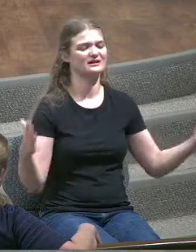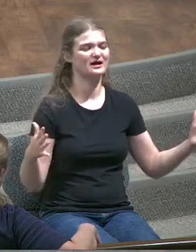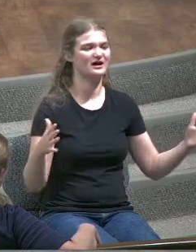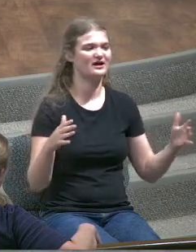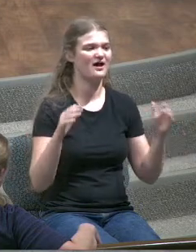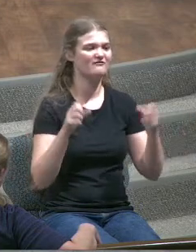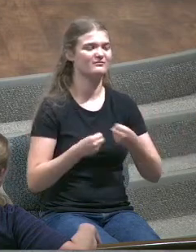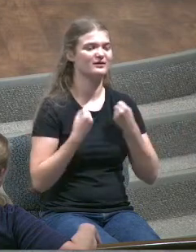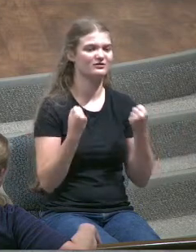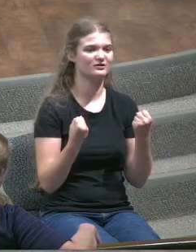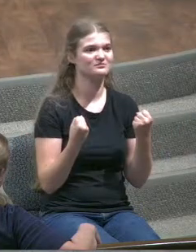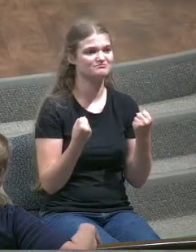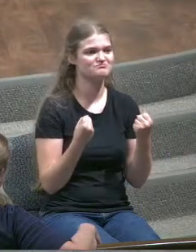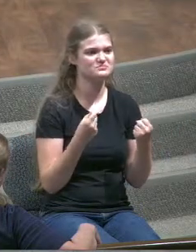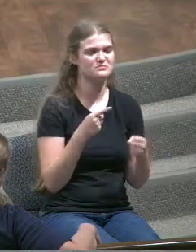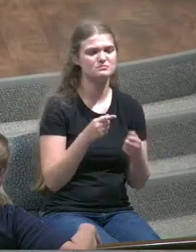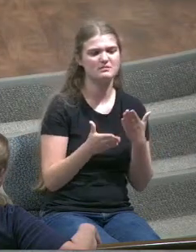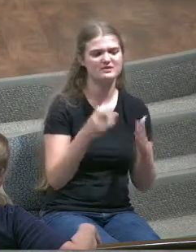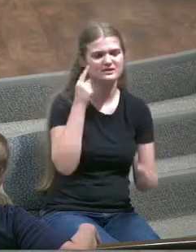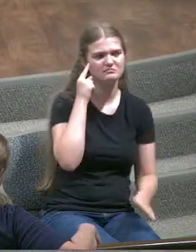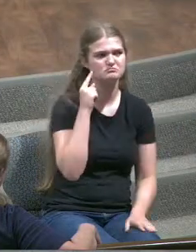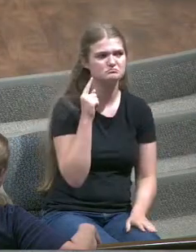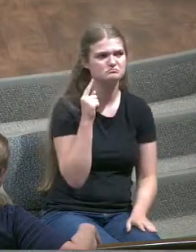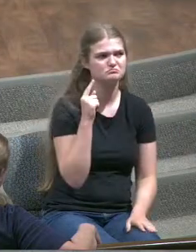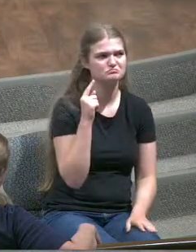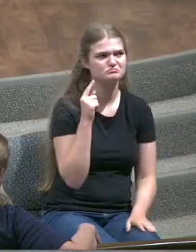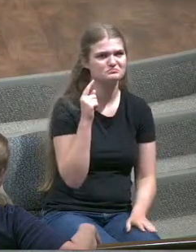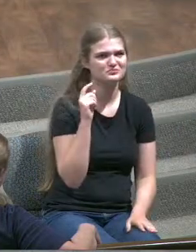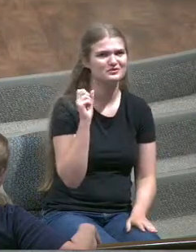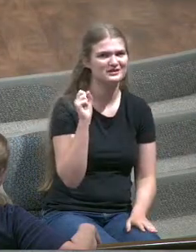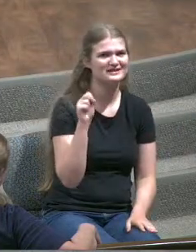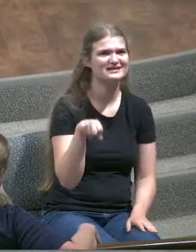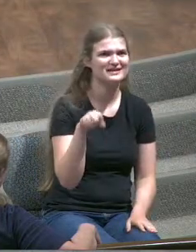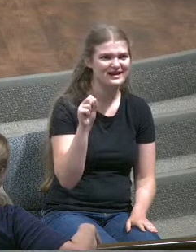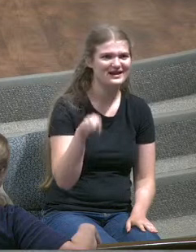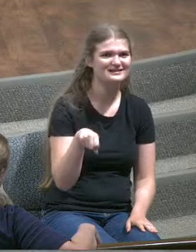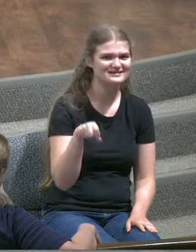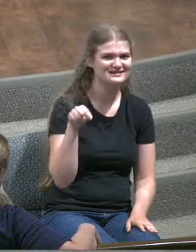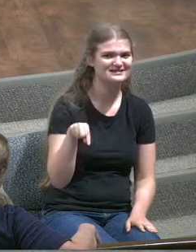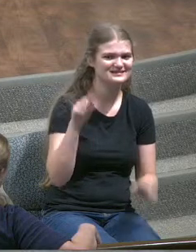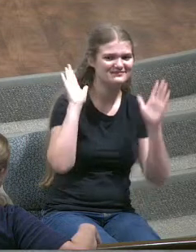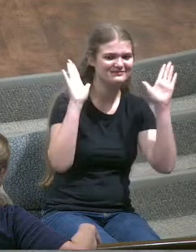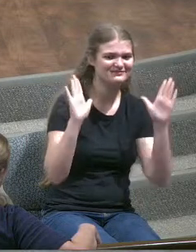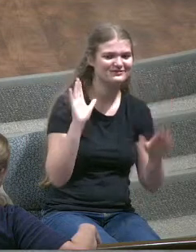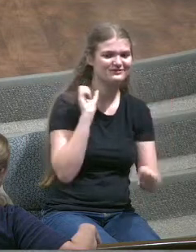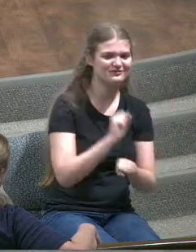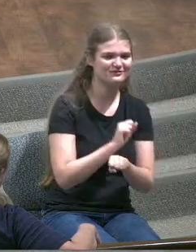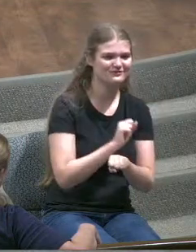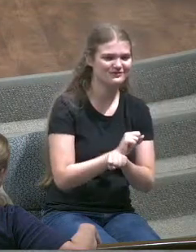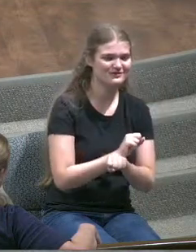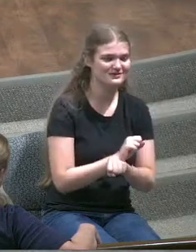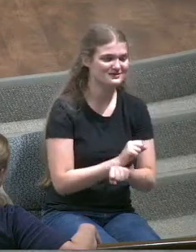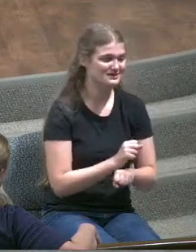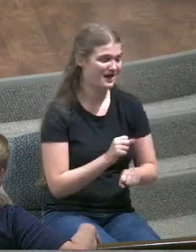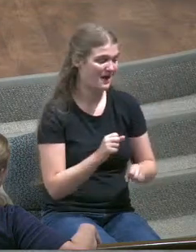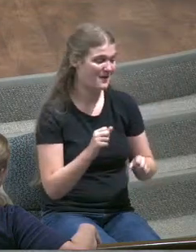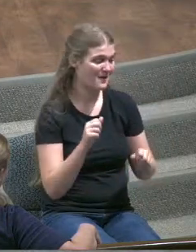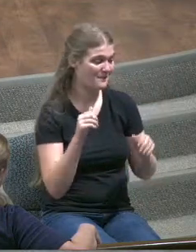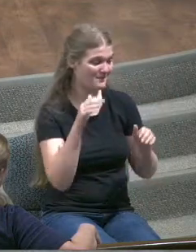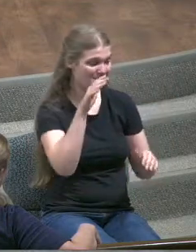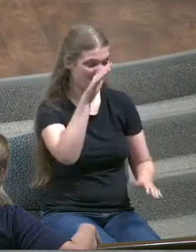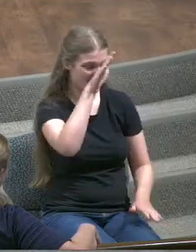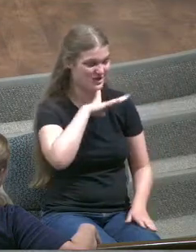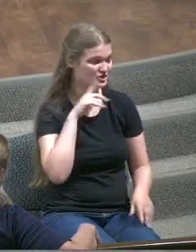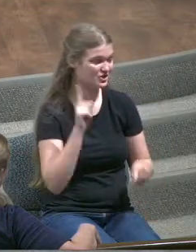power. Now, you may be going, "Well, Tim, this is a miracle. He made a lame man, a